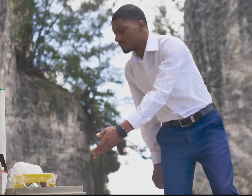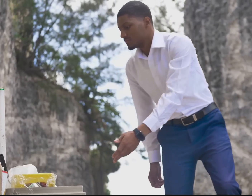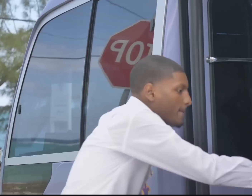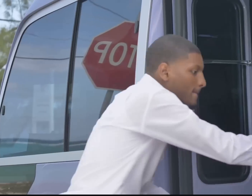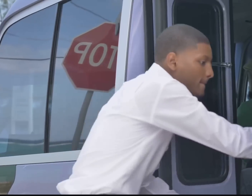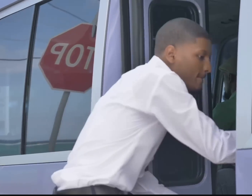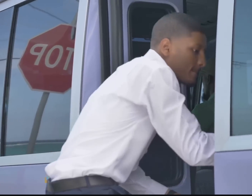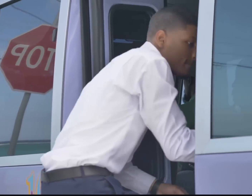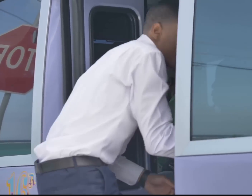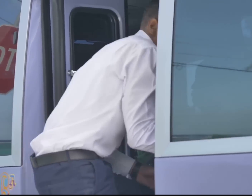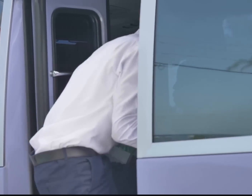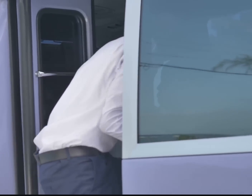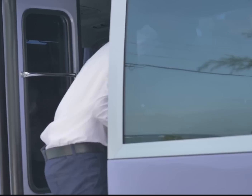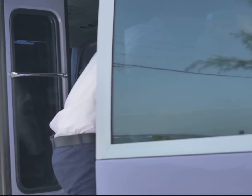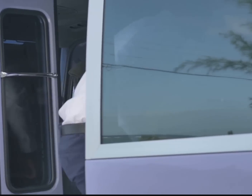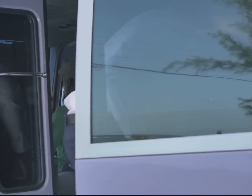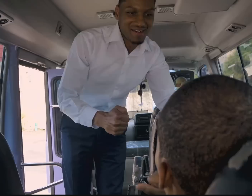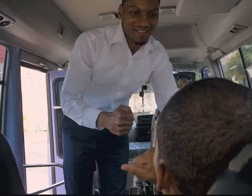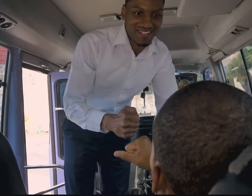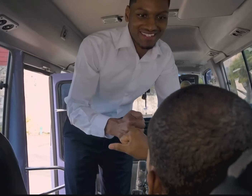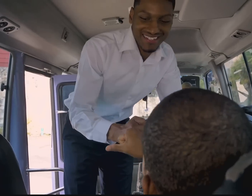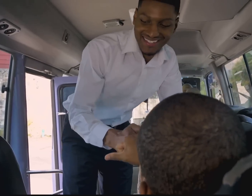no matter what,